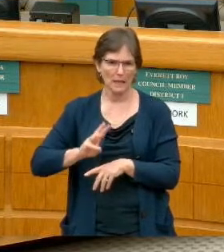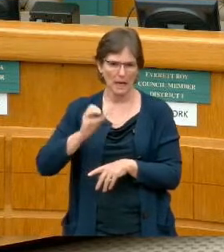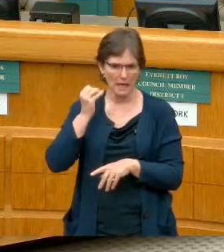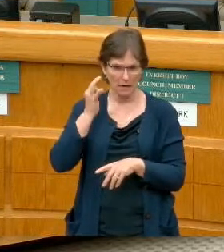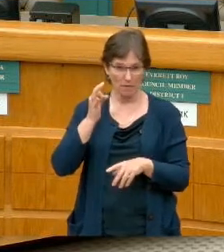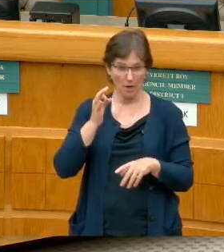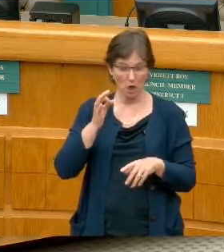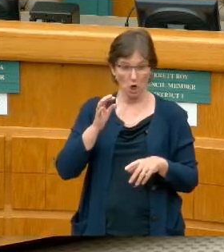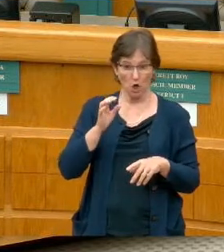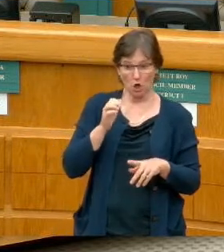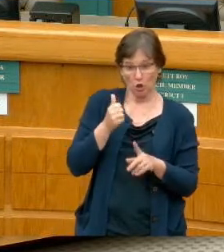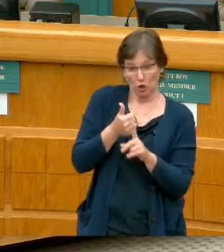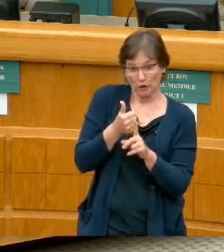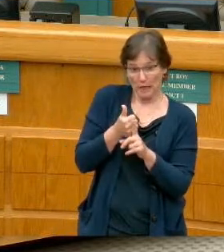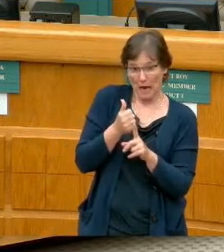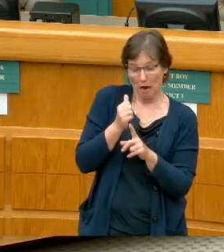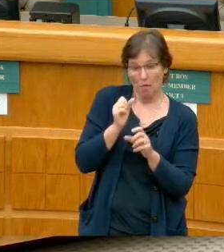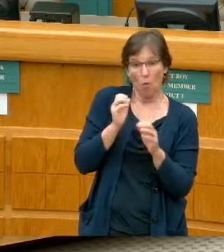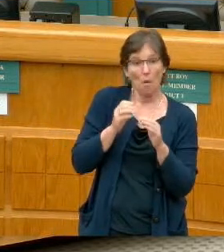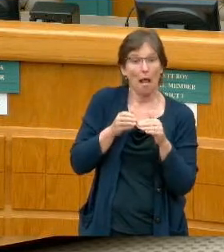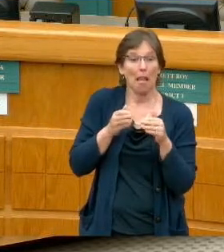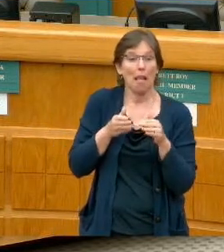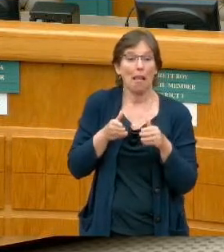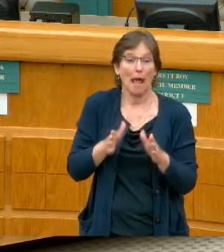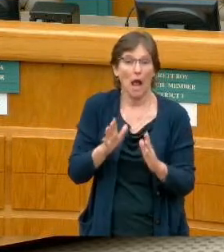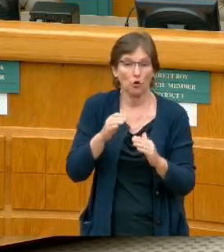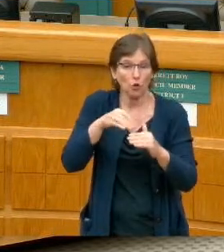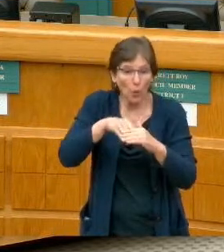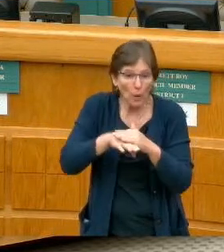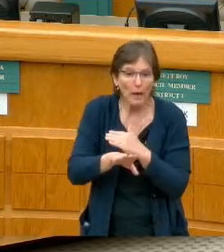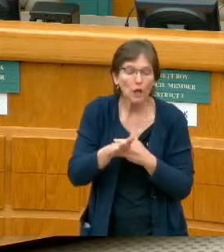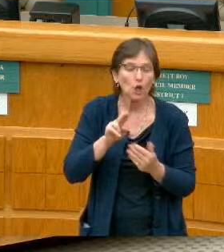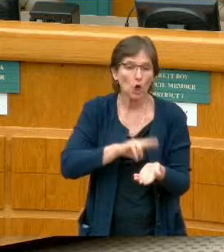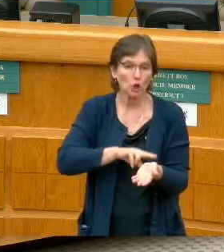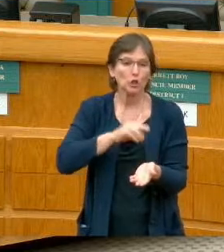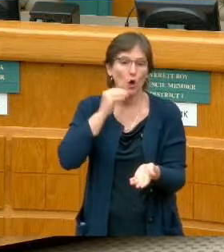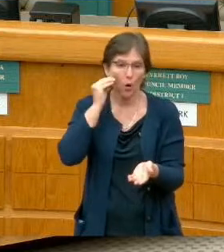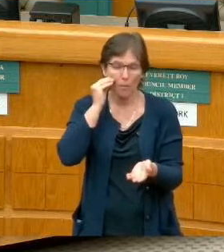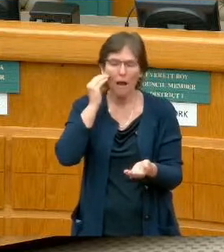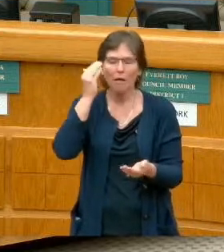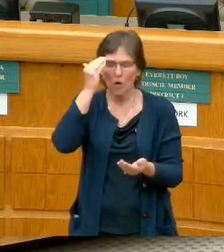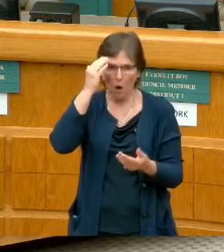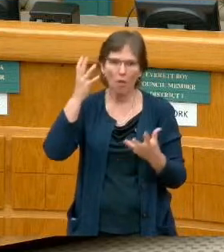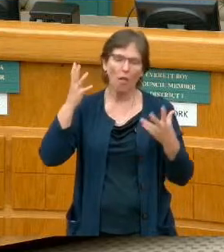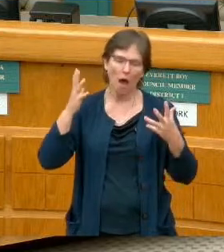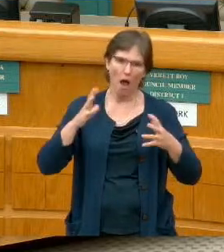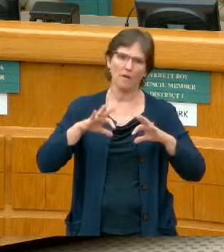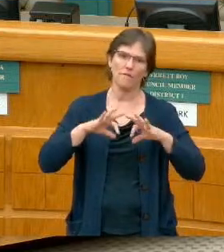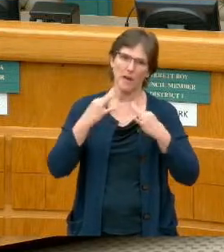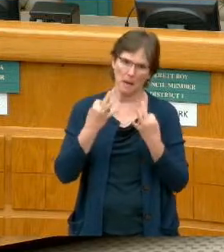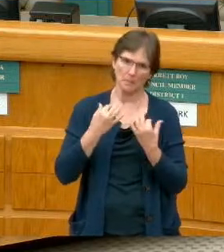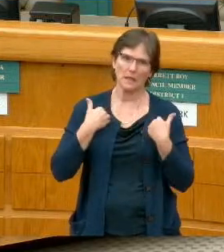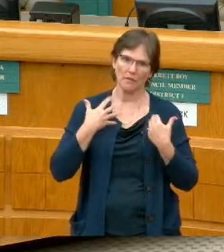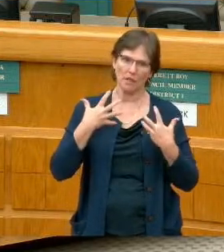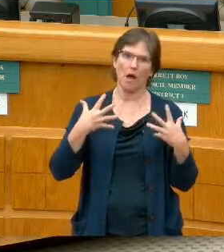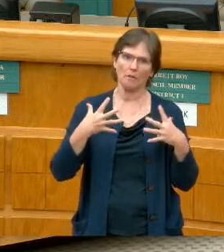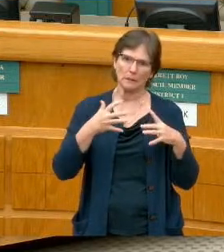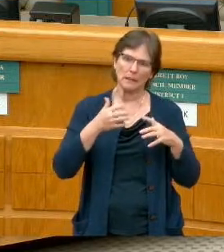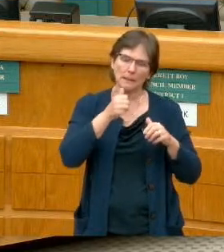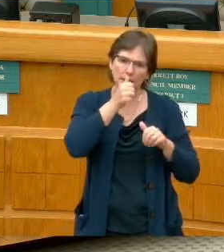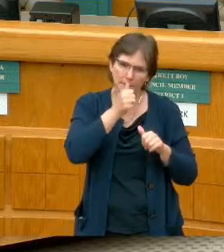a big issue all this time, and it's been very painful for a lot of families. So this is a great mark here.